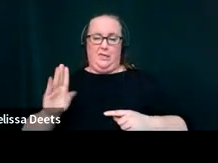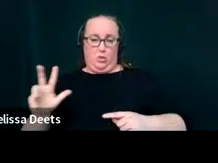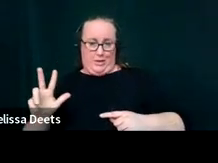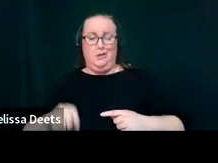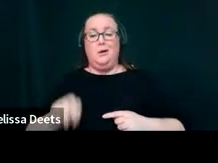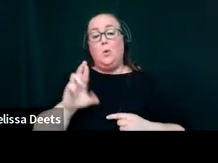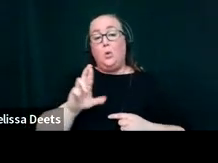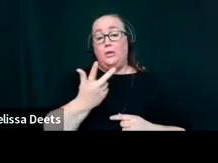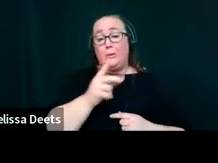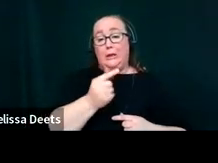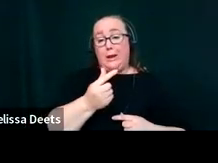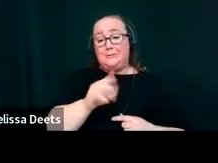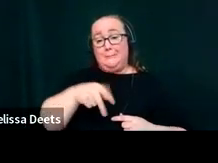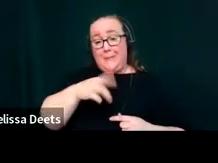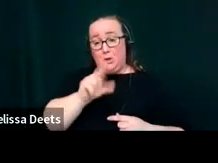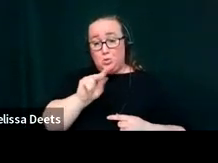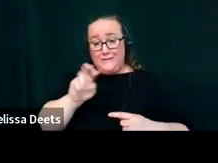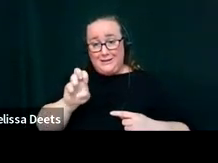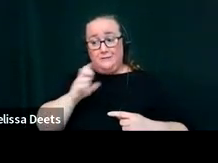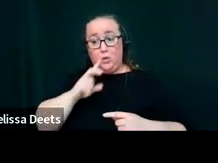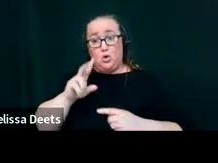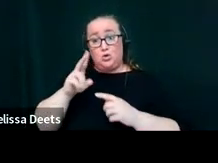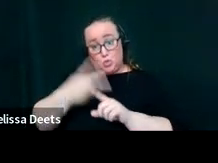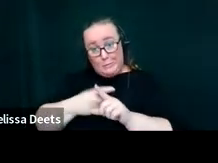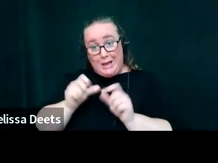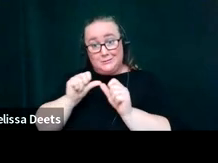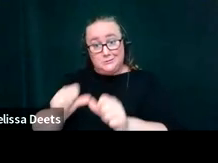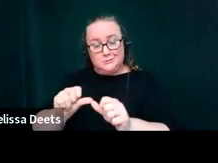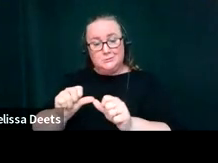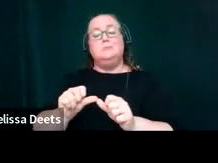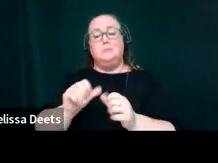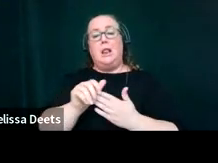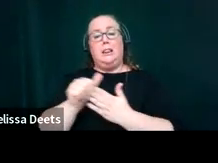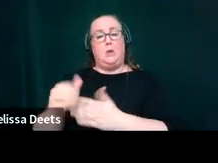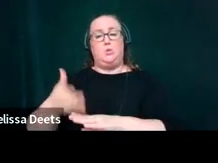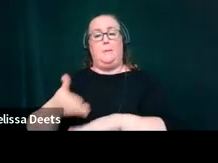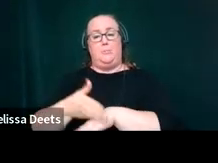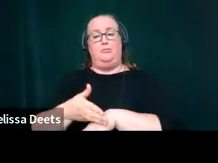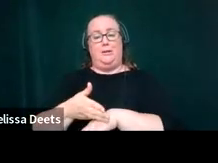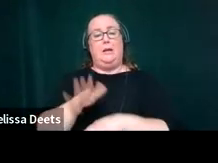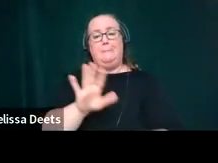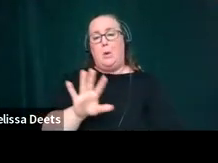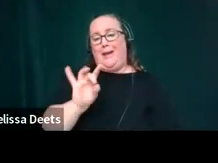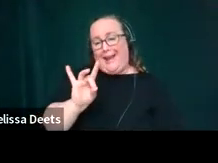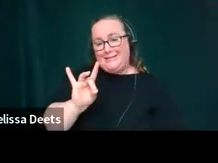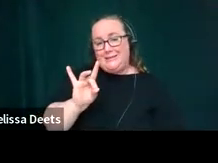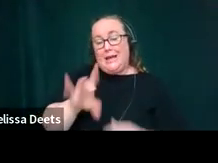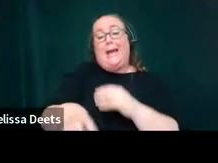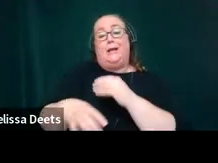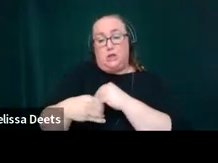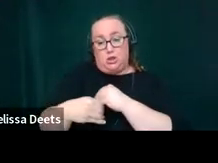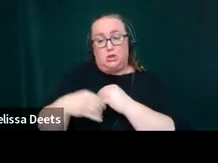day of pyruvate for 2 months led to the improvement of a median of 8 additional visual field test